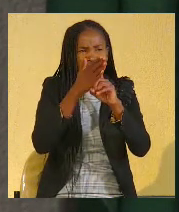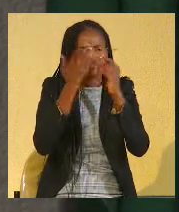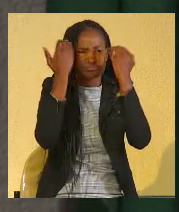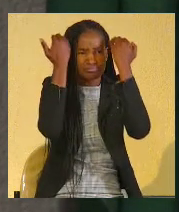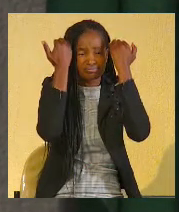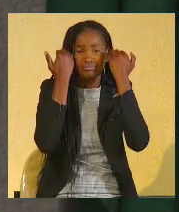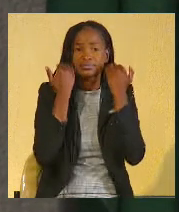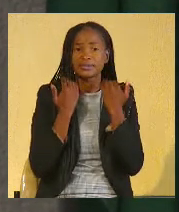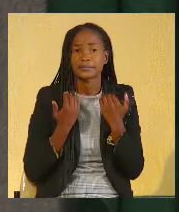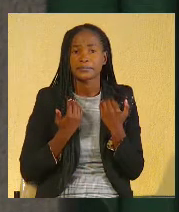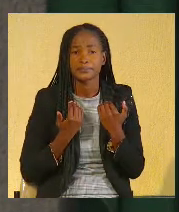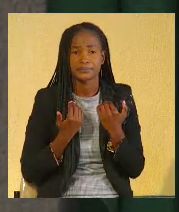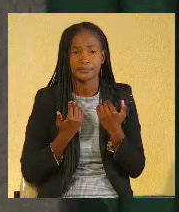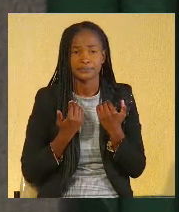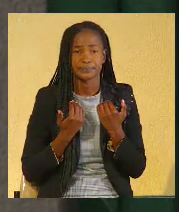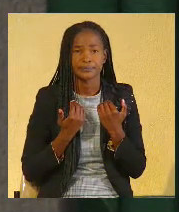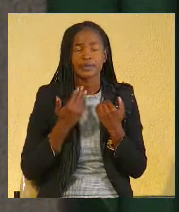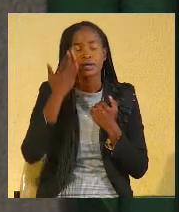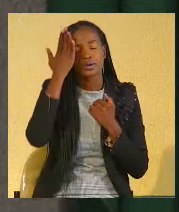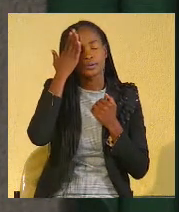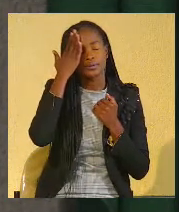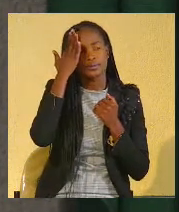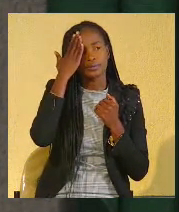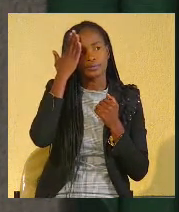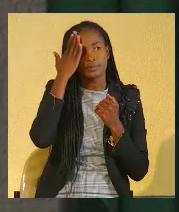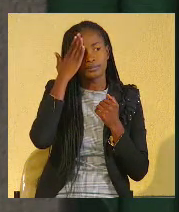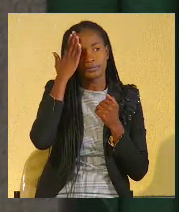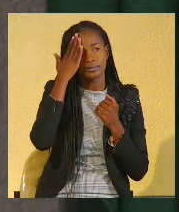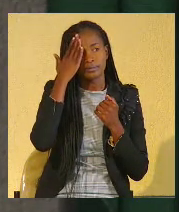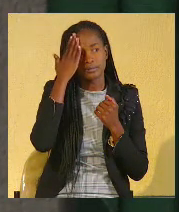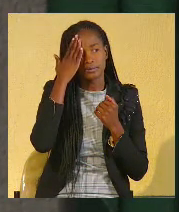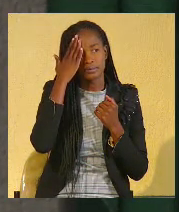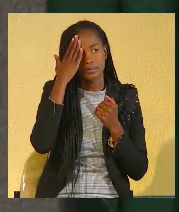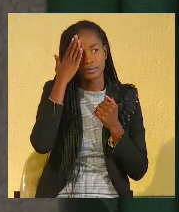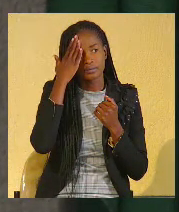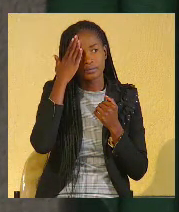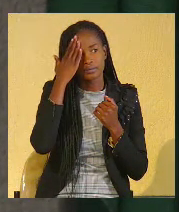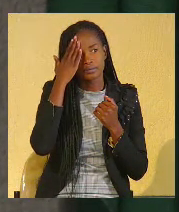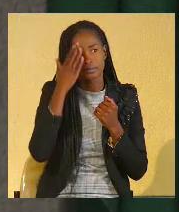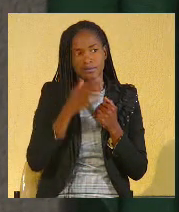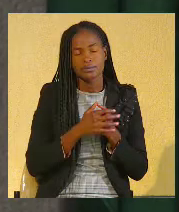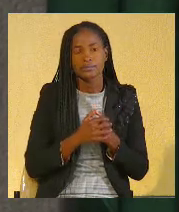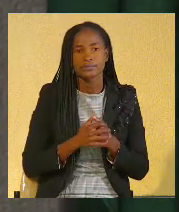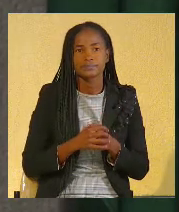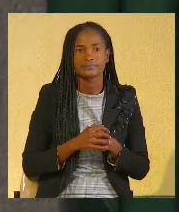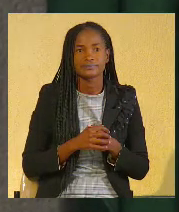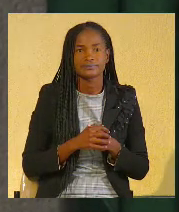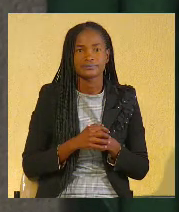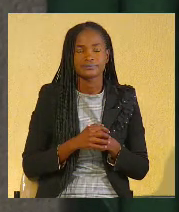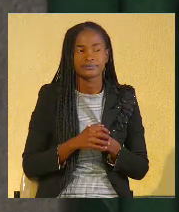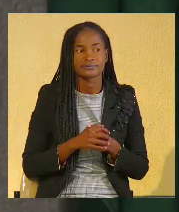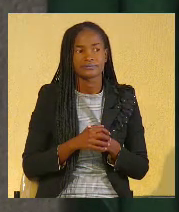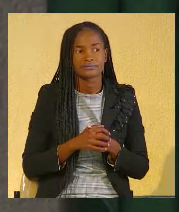As you clearly understand, and what we have now observed is that there is